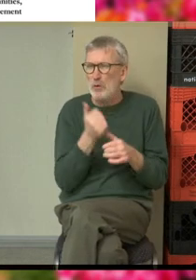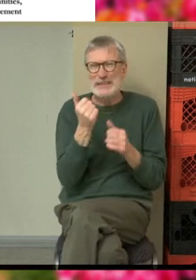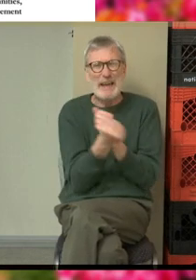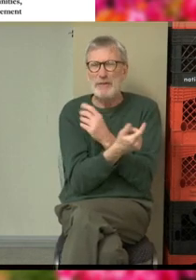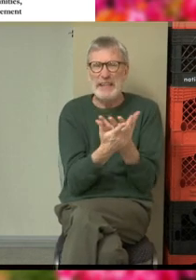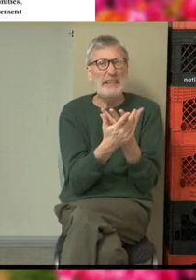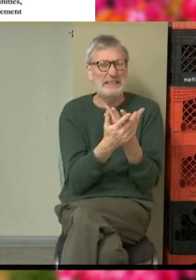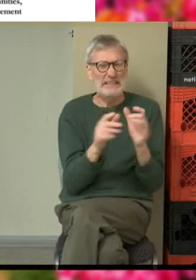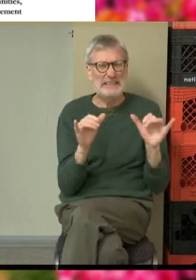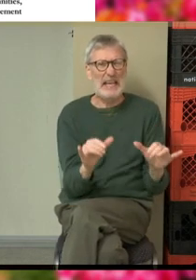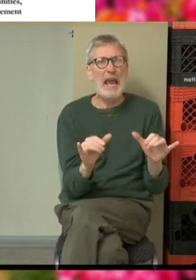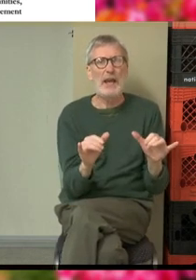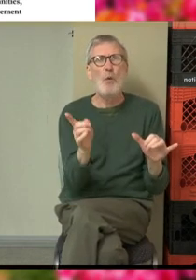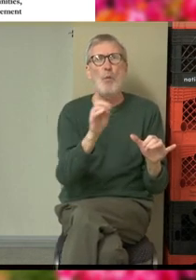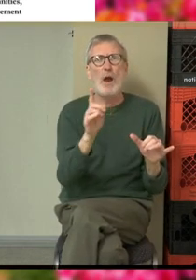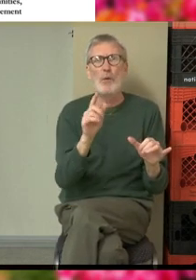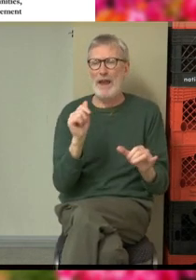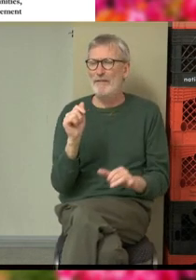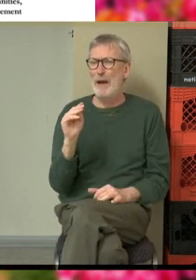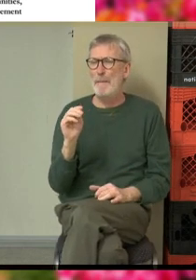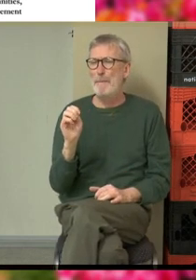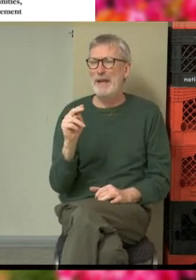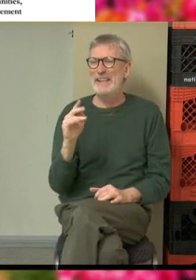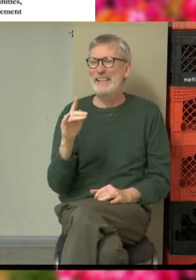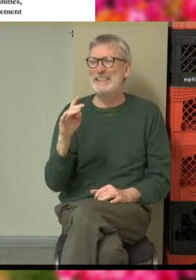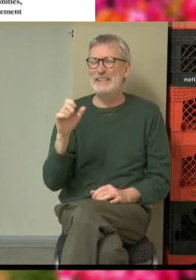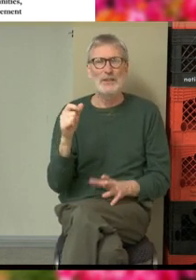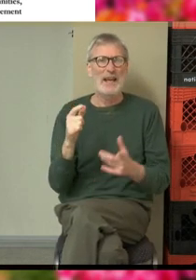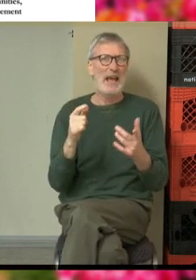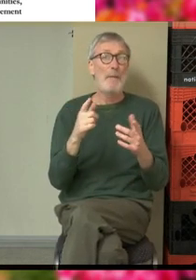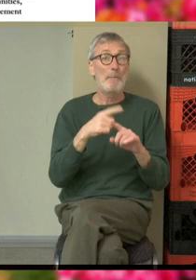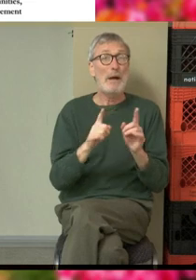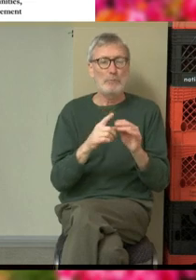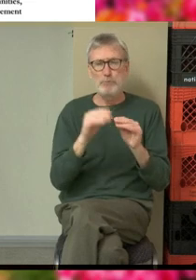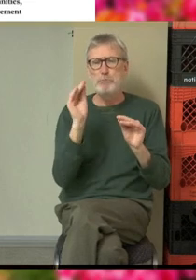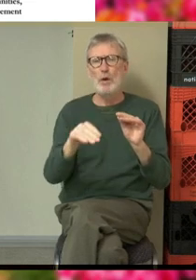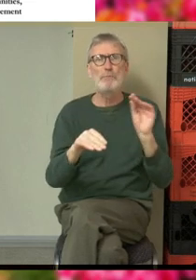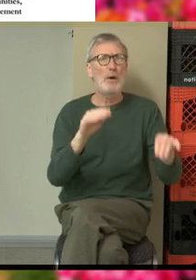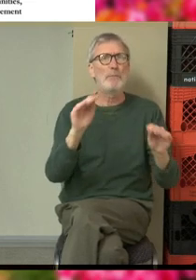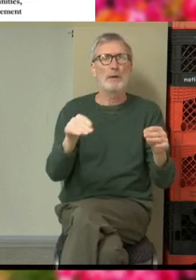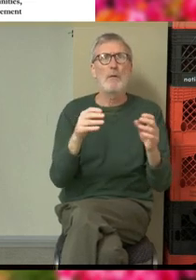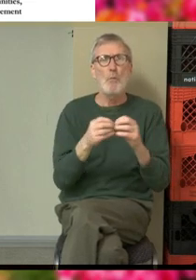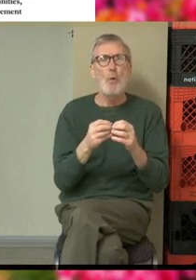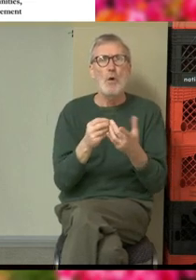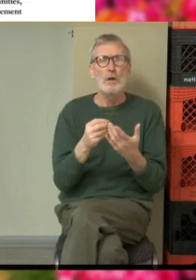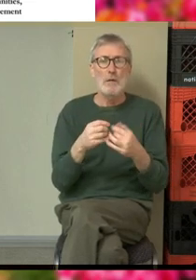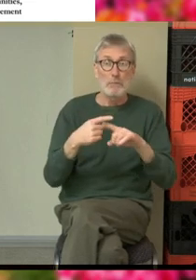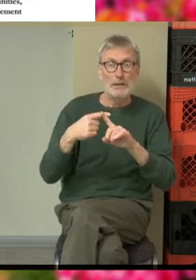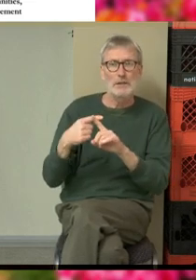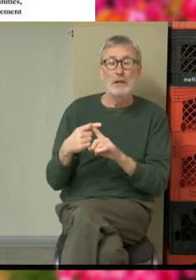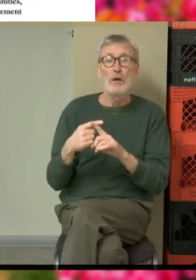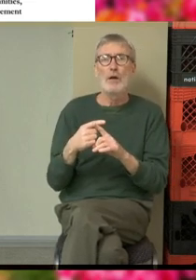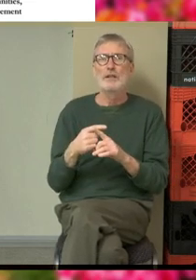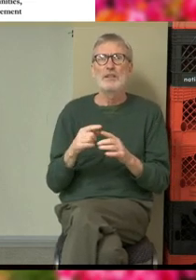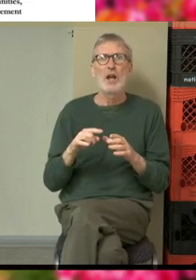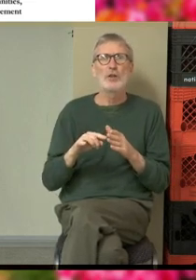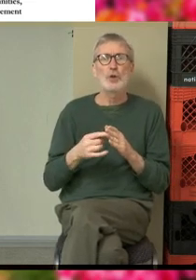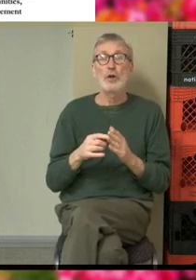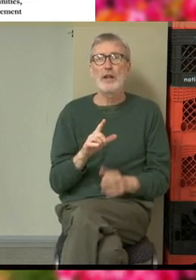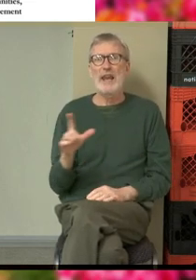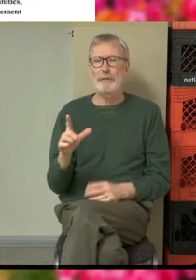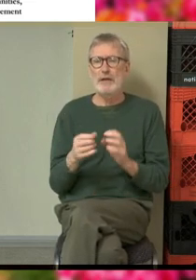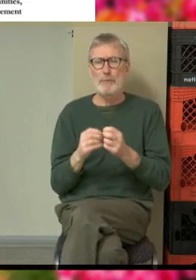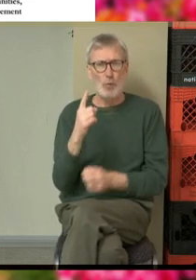location with the addition of some new items. So we'll start on the left of the page with item